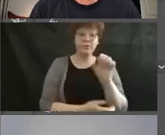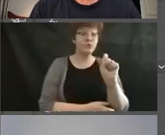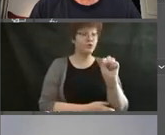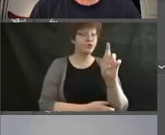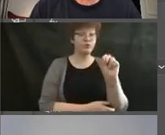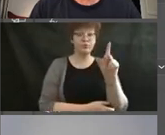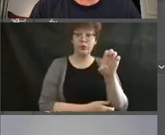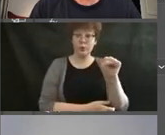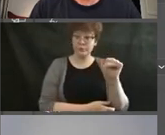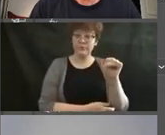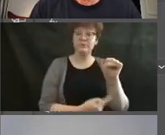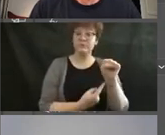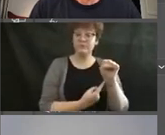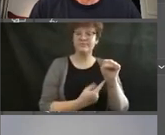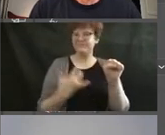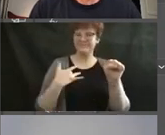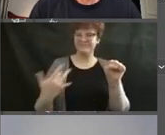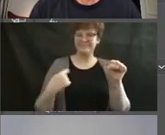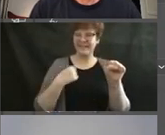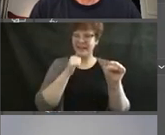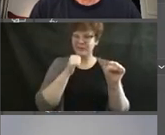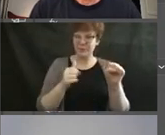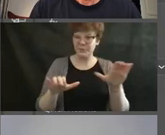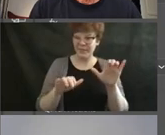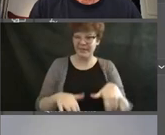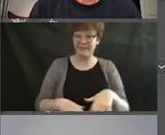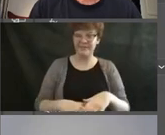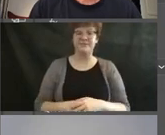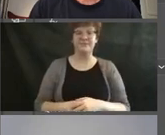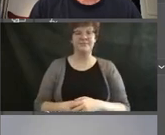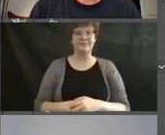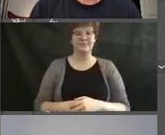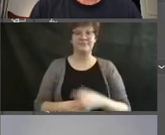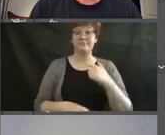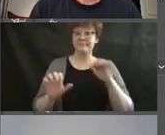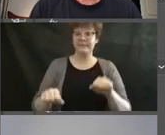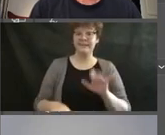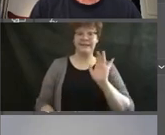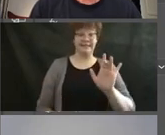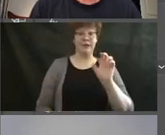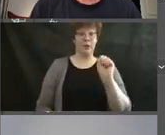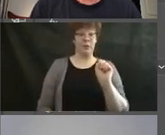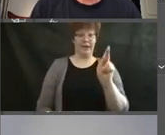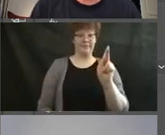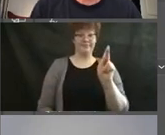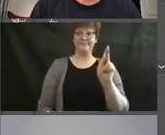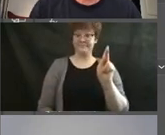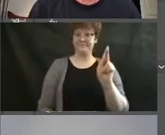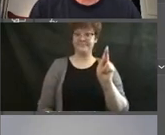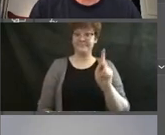I generally don't do that. I can click OK. Now, if you want to edit any of these, and this is really pretty